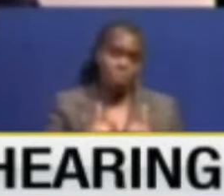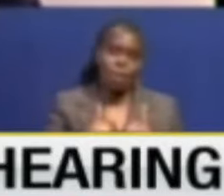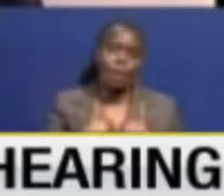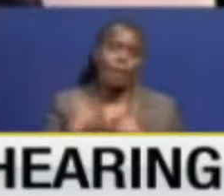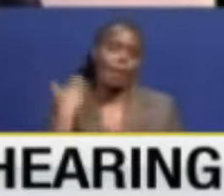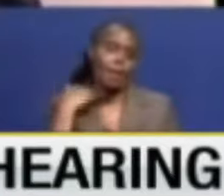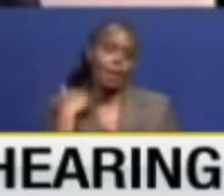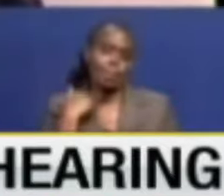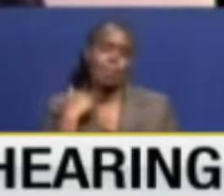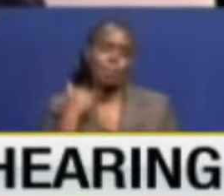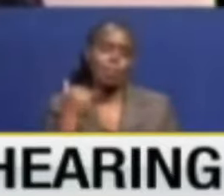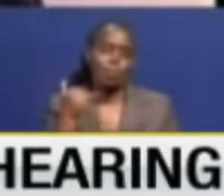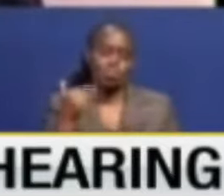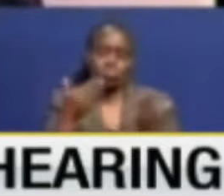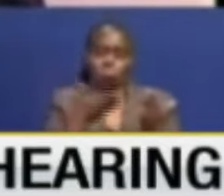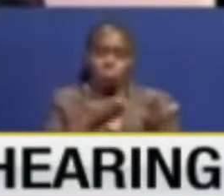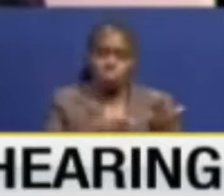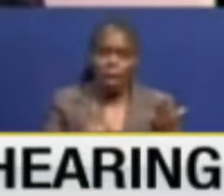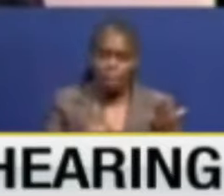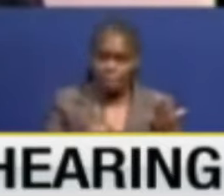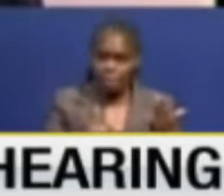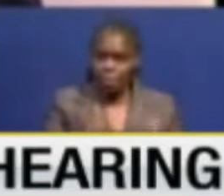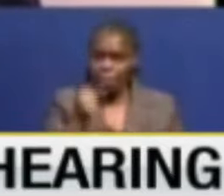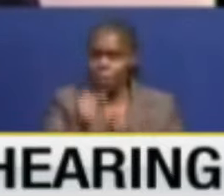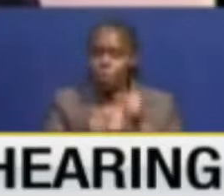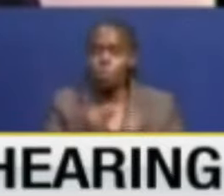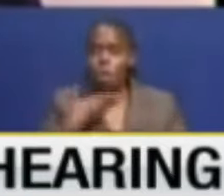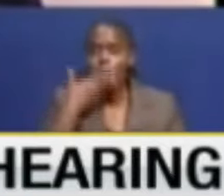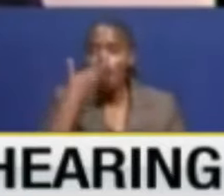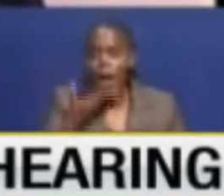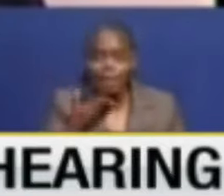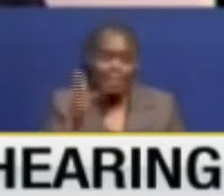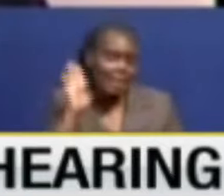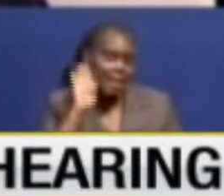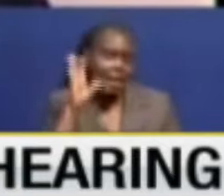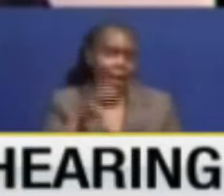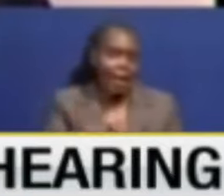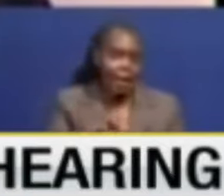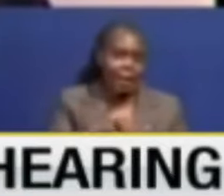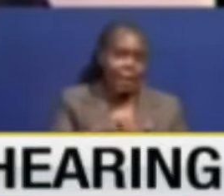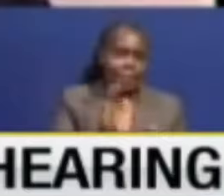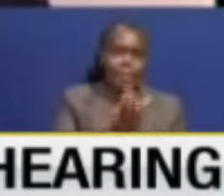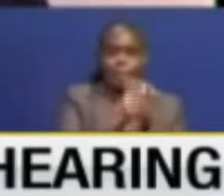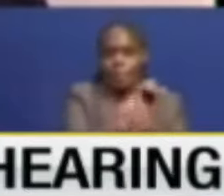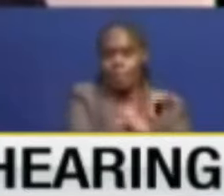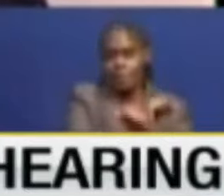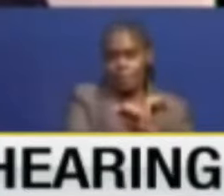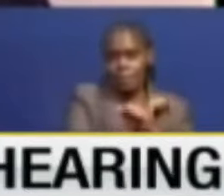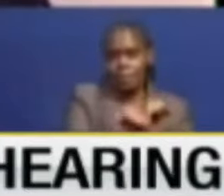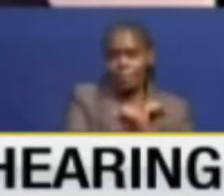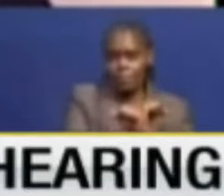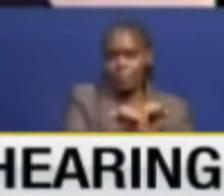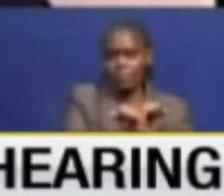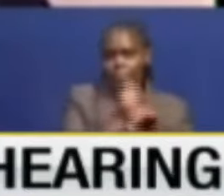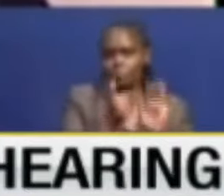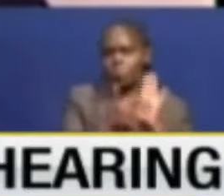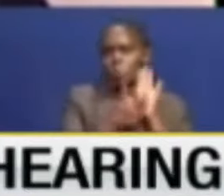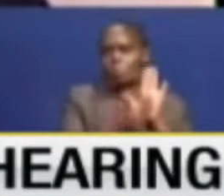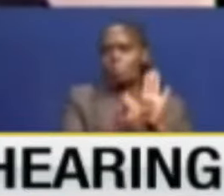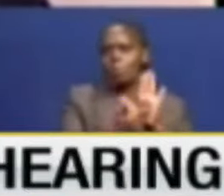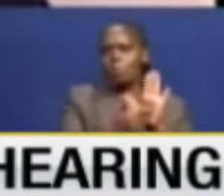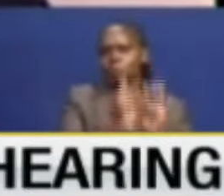criminal aspects. We'll proceed to answer and to hear a case and a defense that is tainted